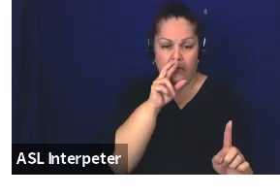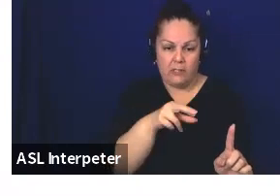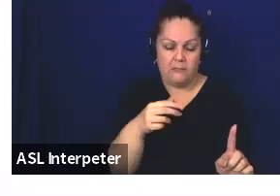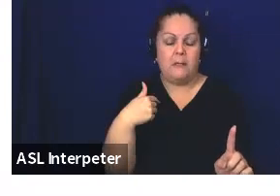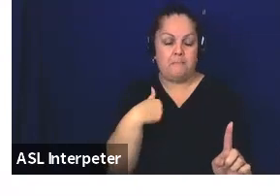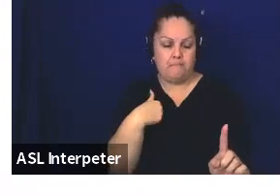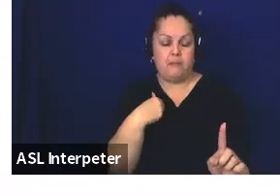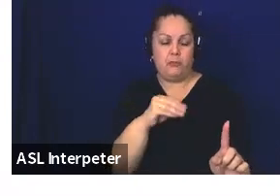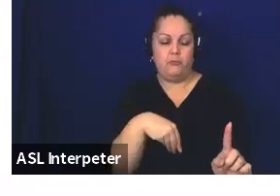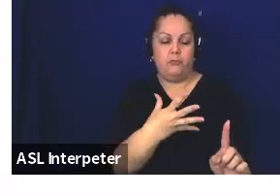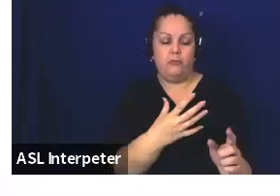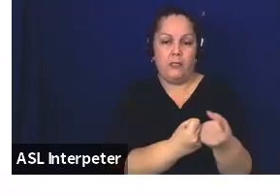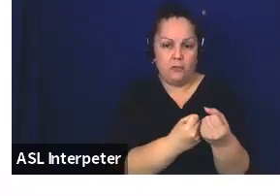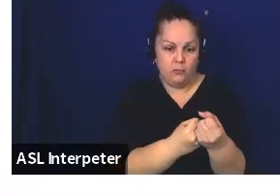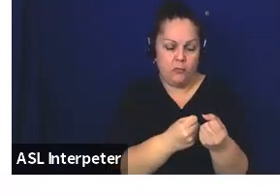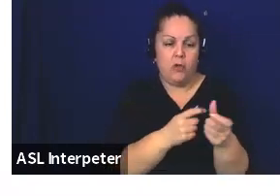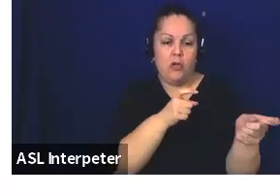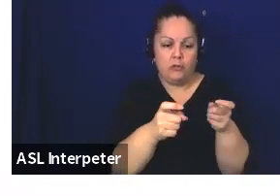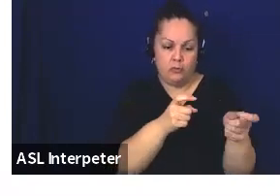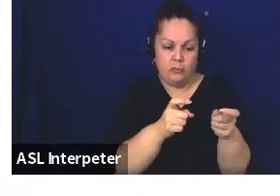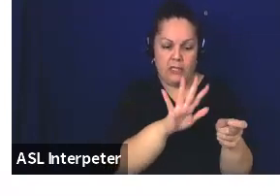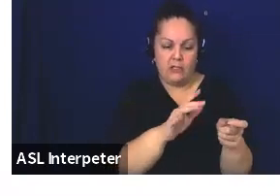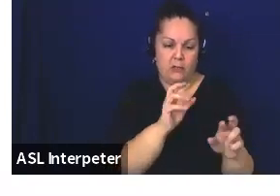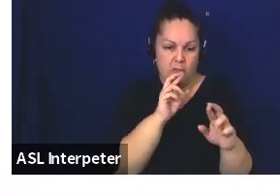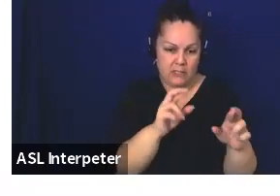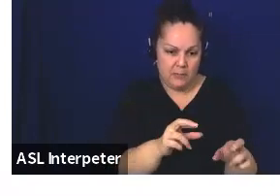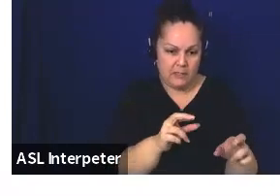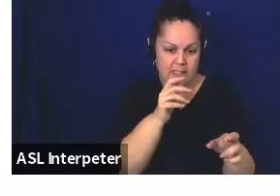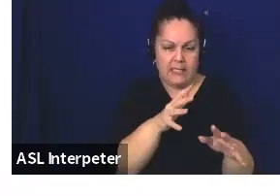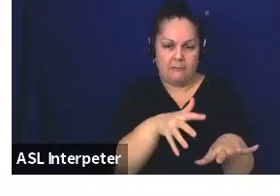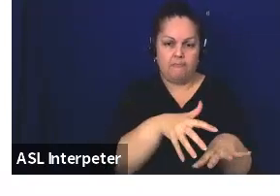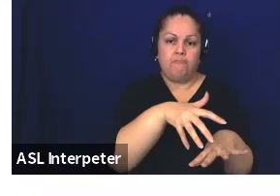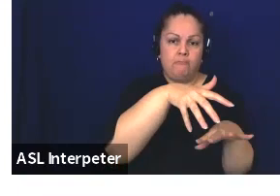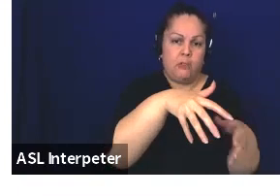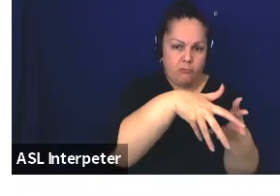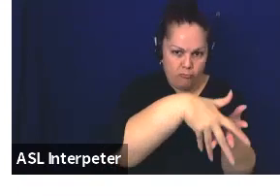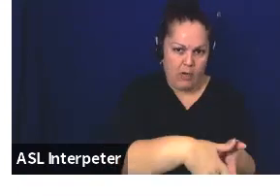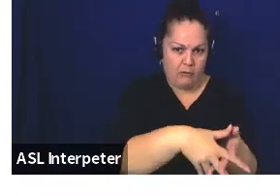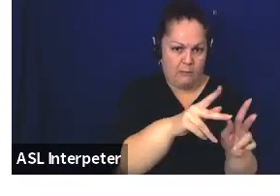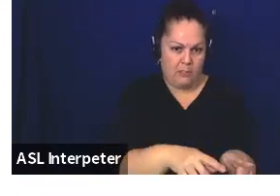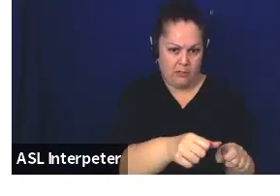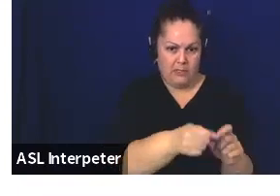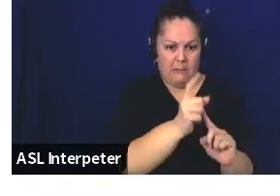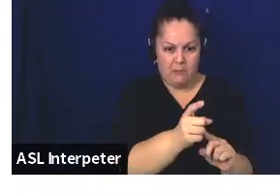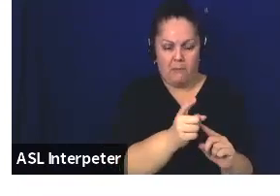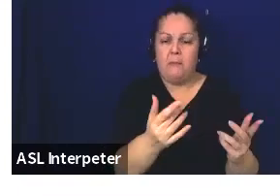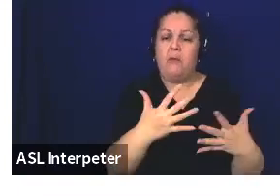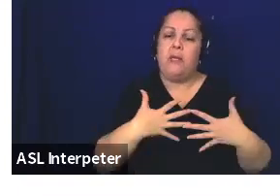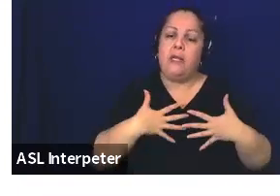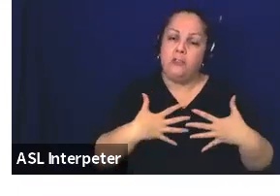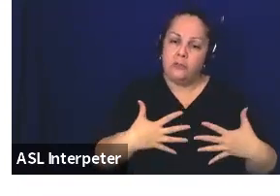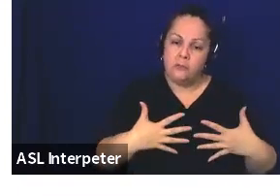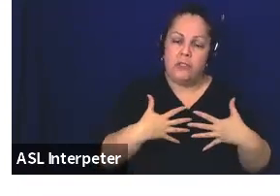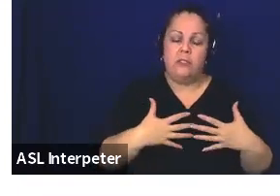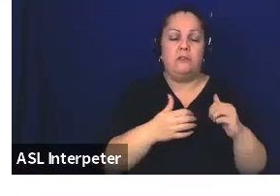stakeholder should provide support to manage those responses and ground the individual in the moment. This can be done by taking a few deep breaths